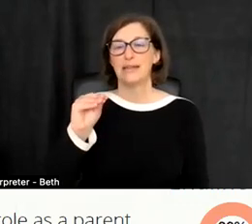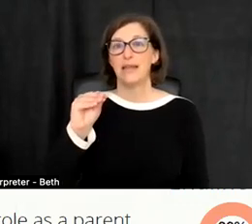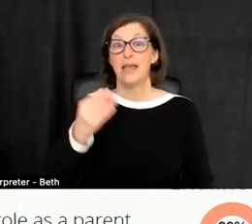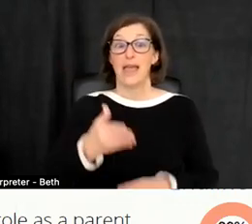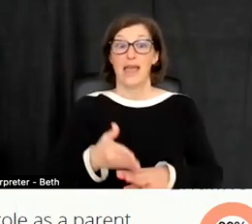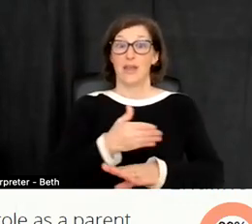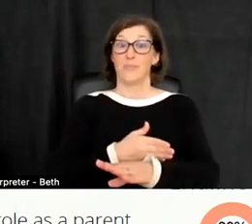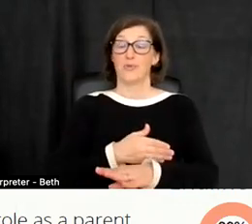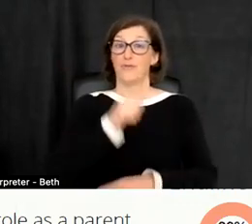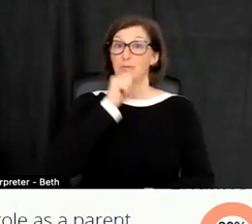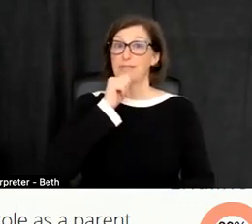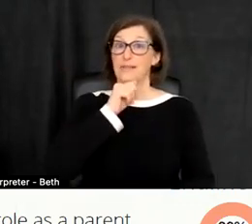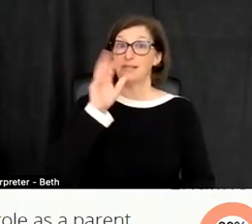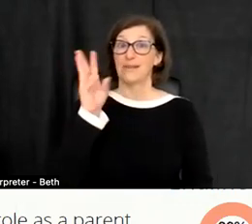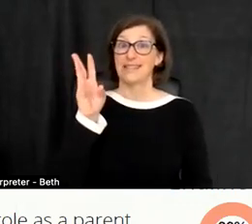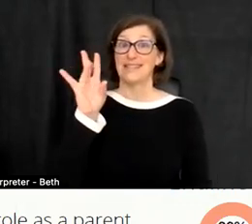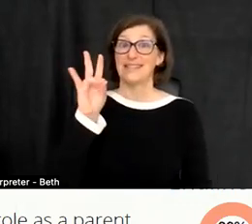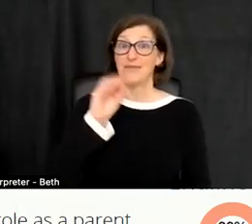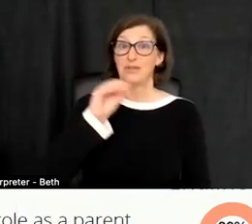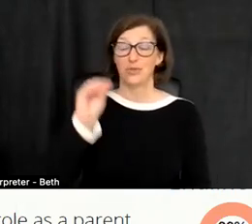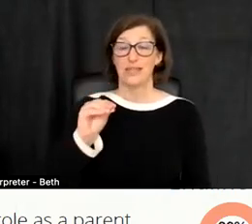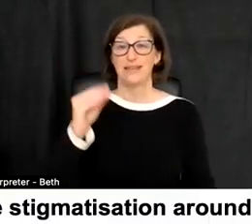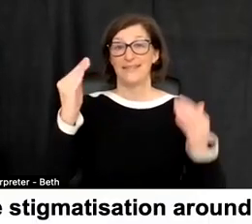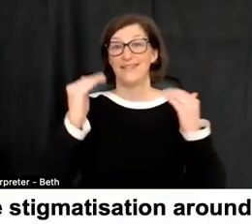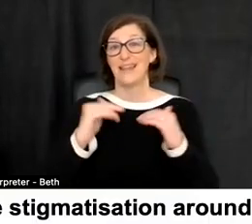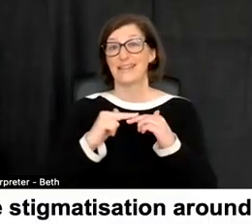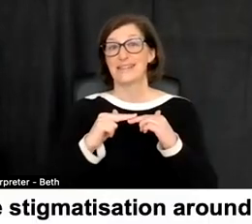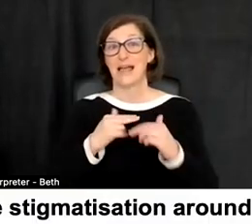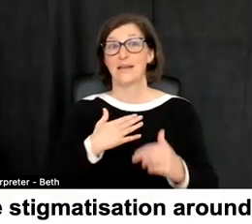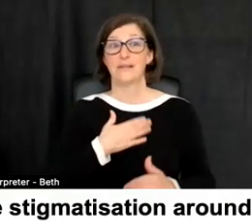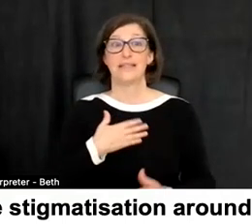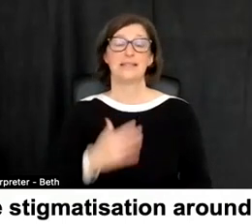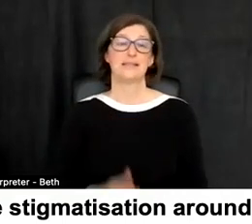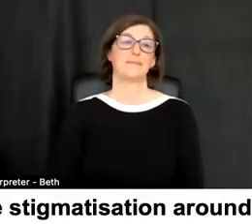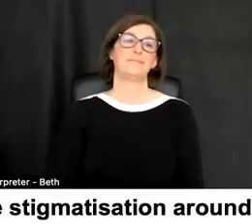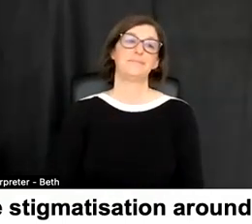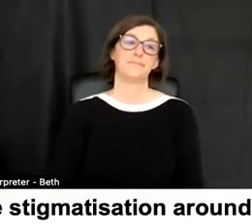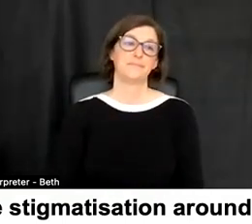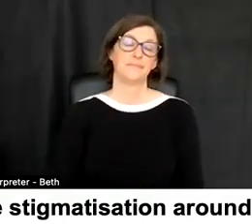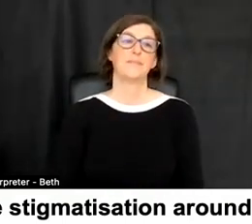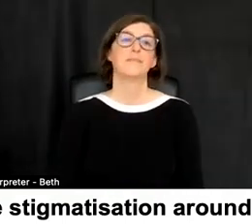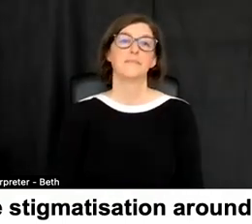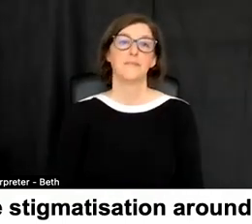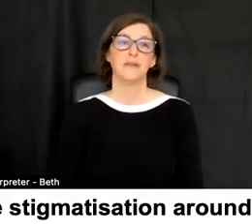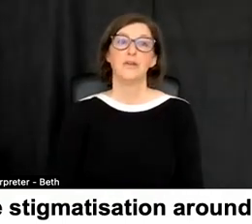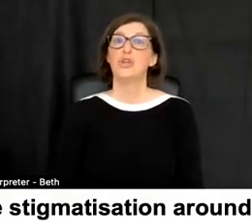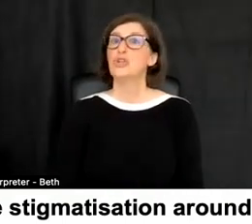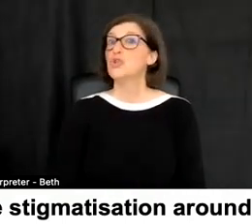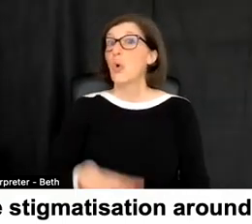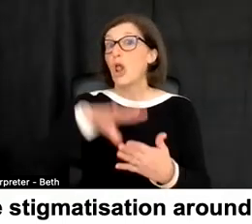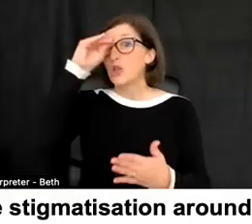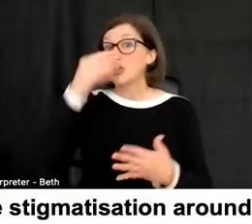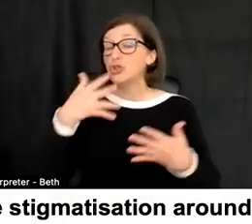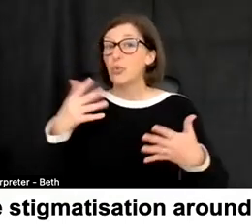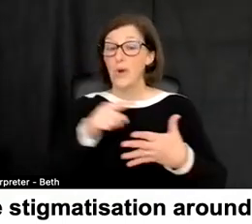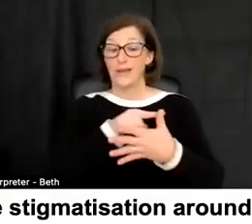by 67%. Next, please. So our key lessons learned,